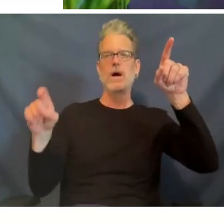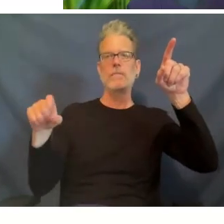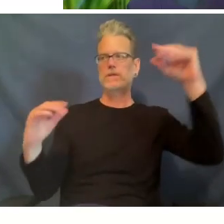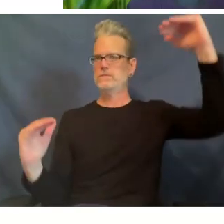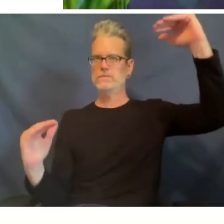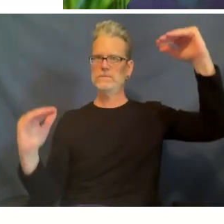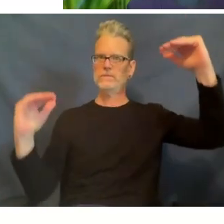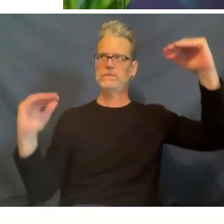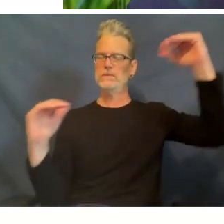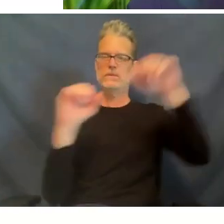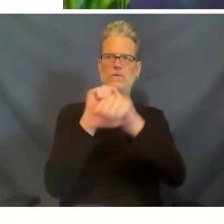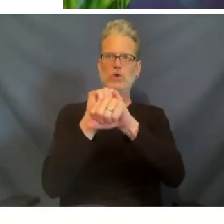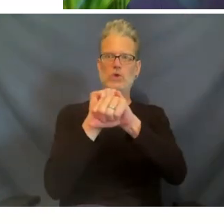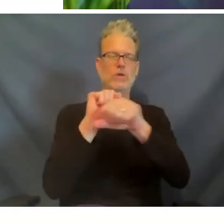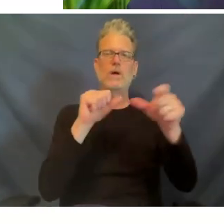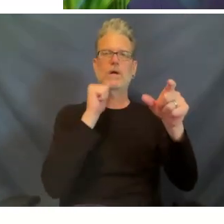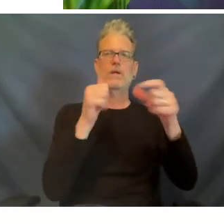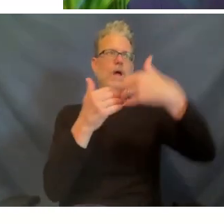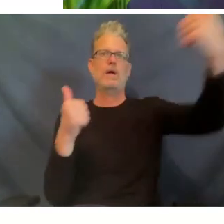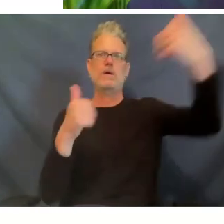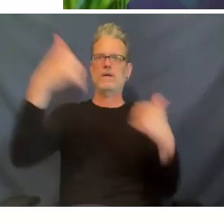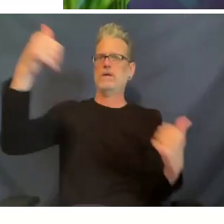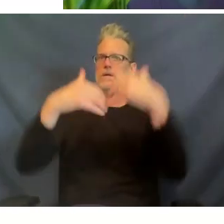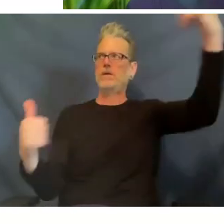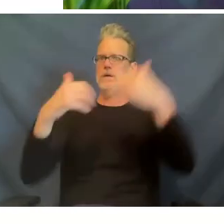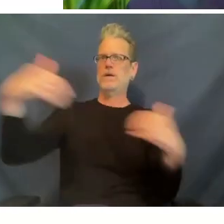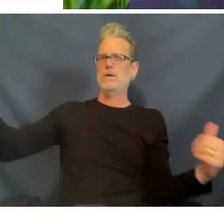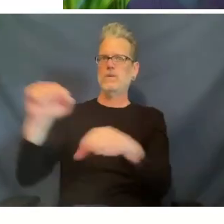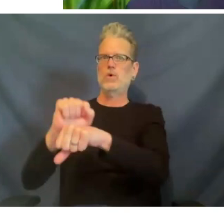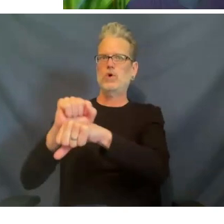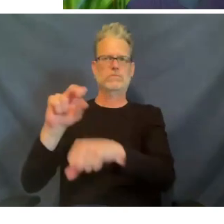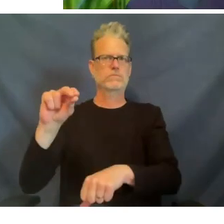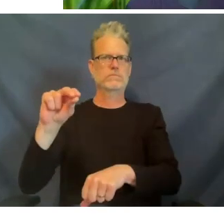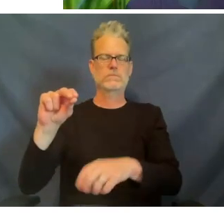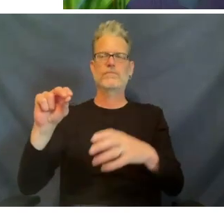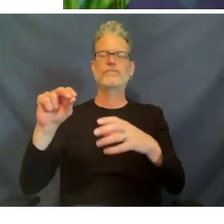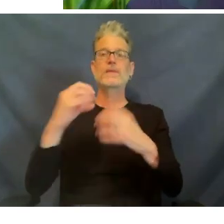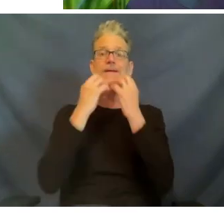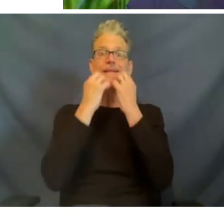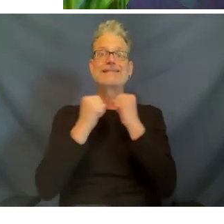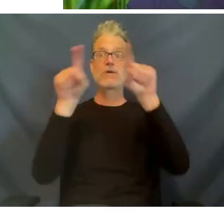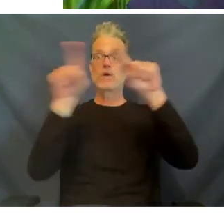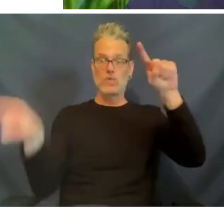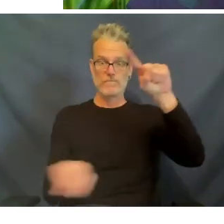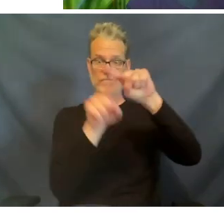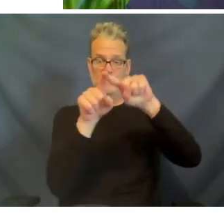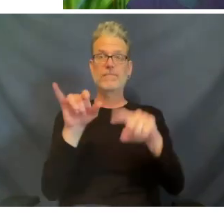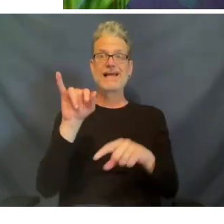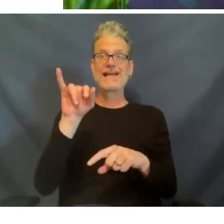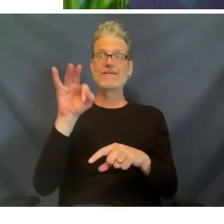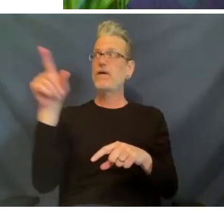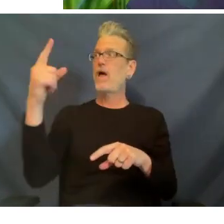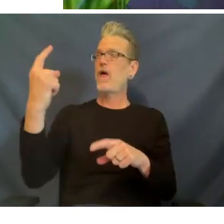don't operate in silos in the Office of Tribal Relations. When any part of the sacred hoop becomes weak, then we're all weak. And so with